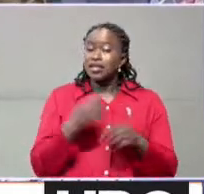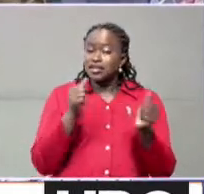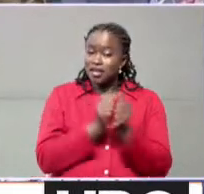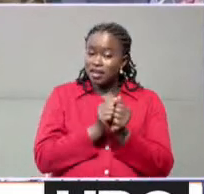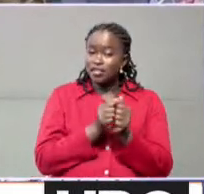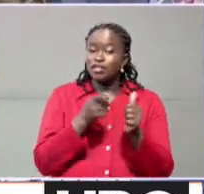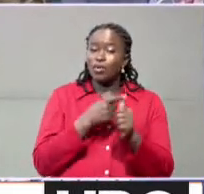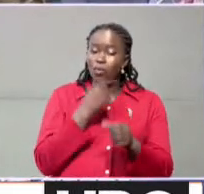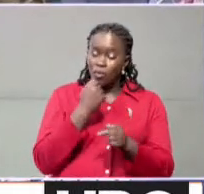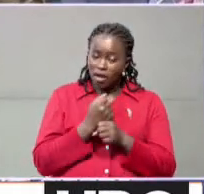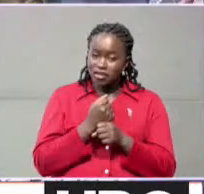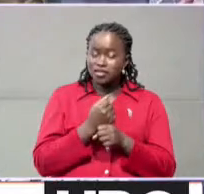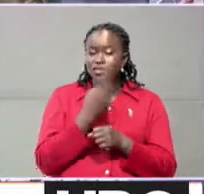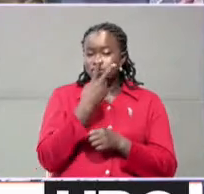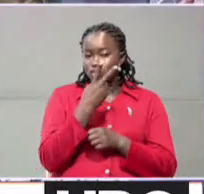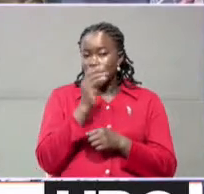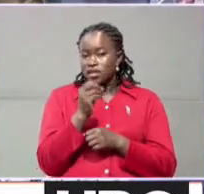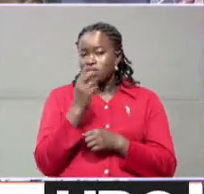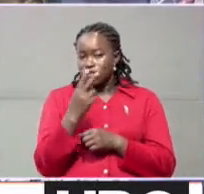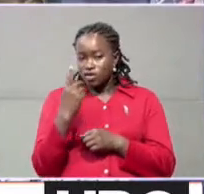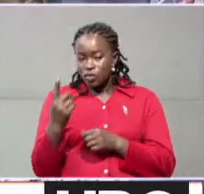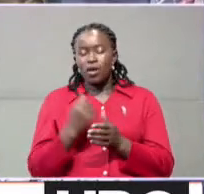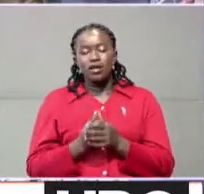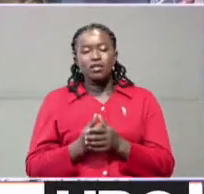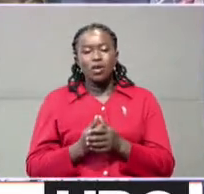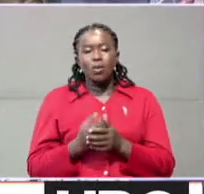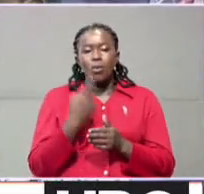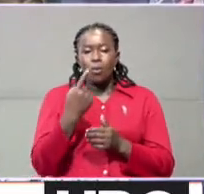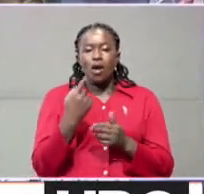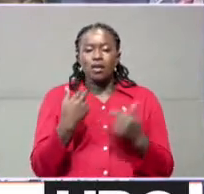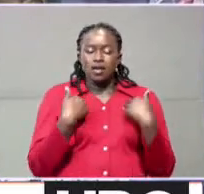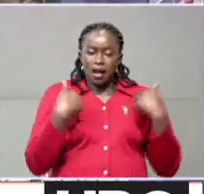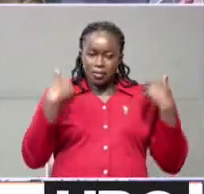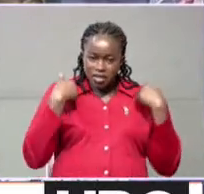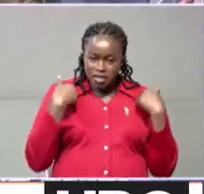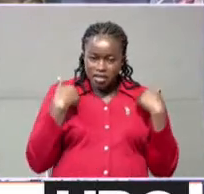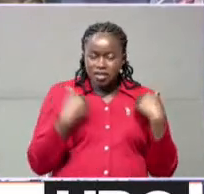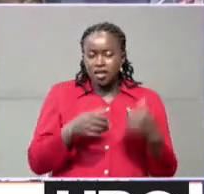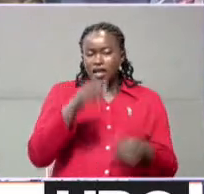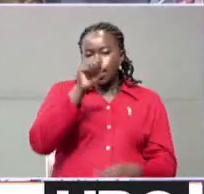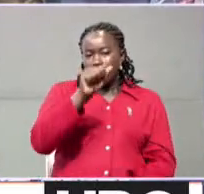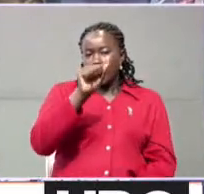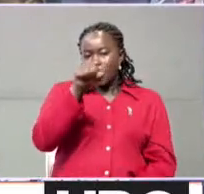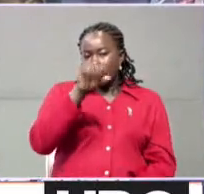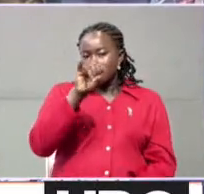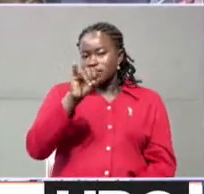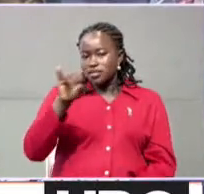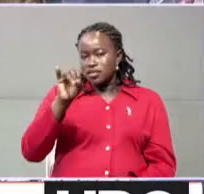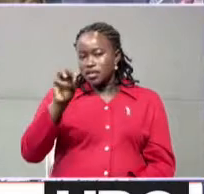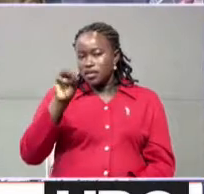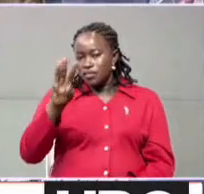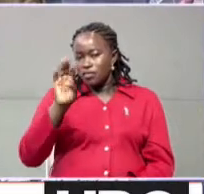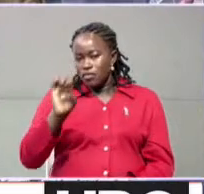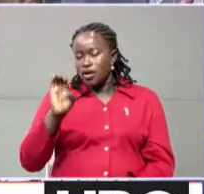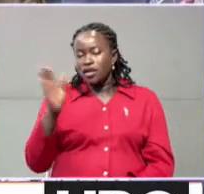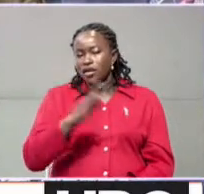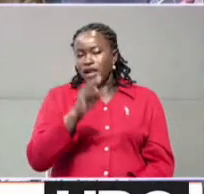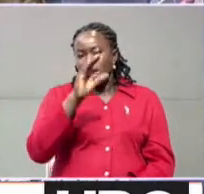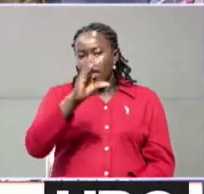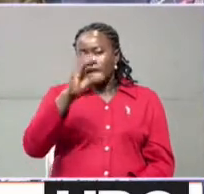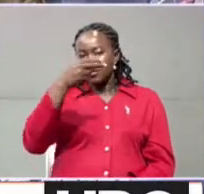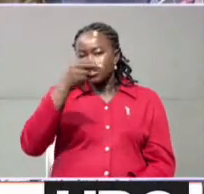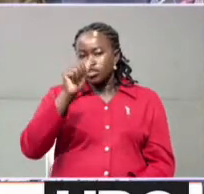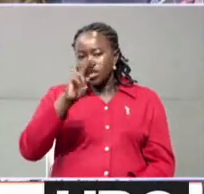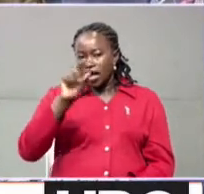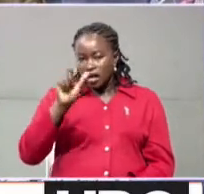2021 a one captain a single child who is from my constituents was